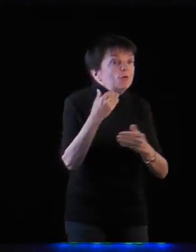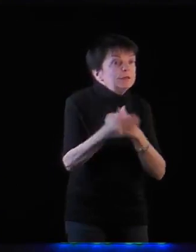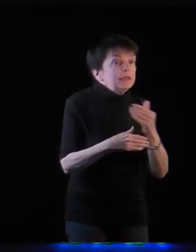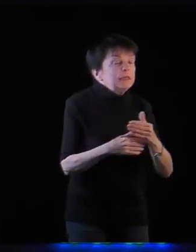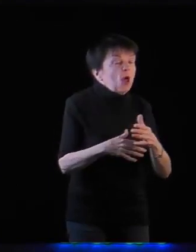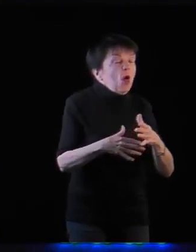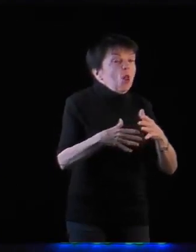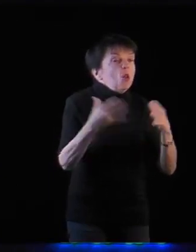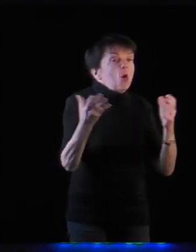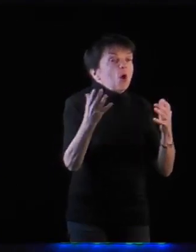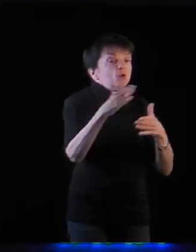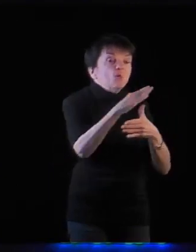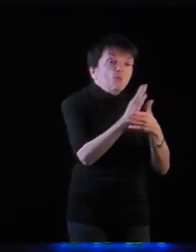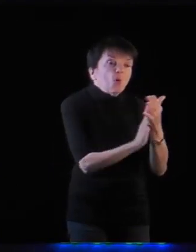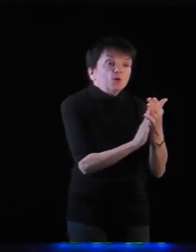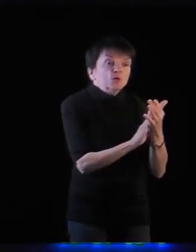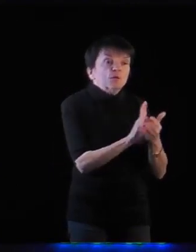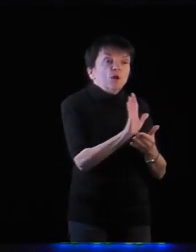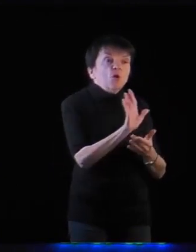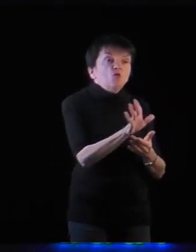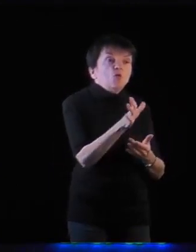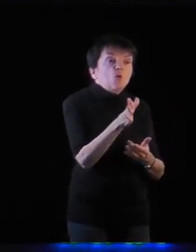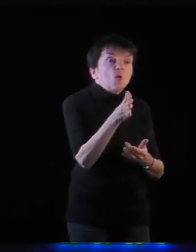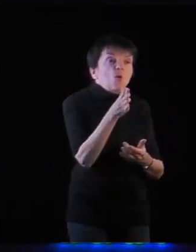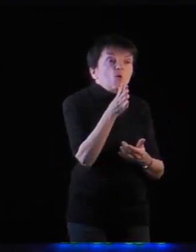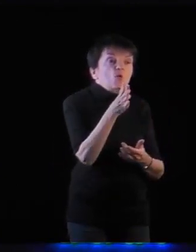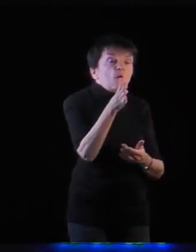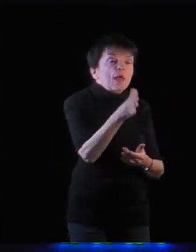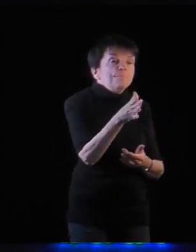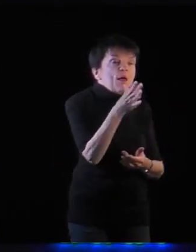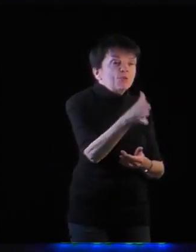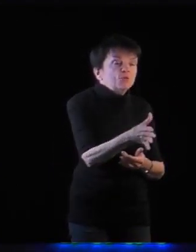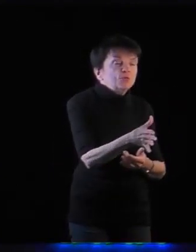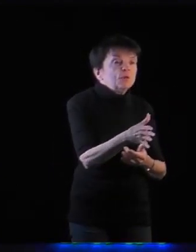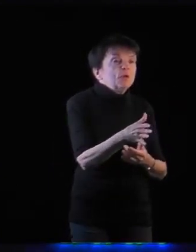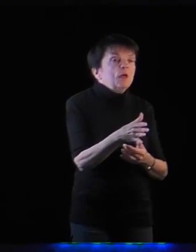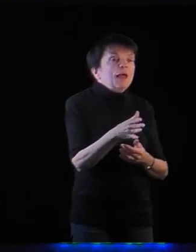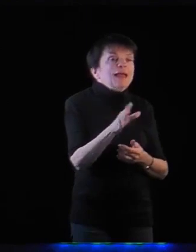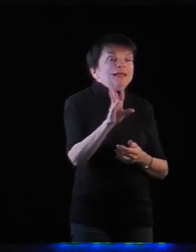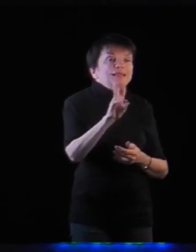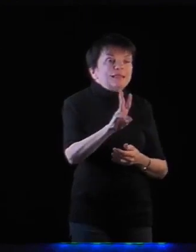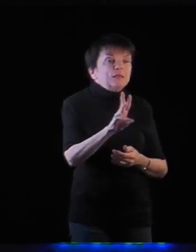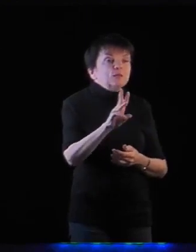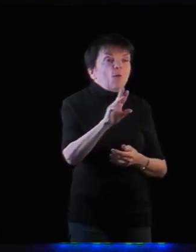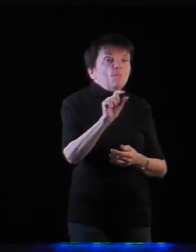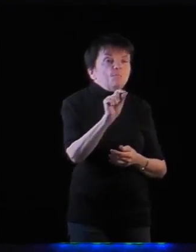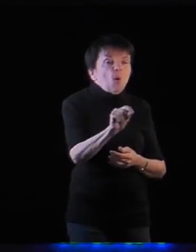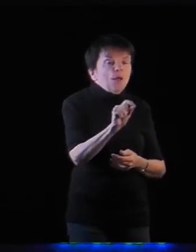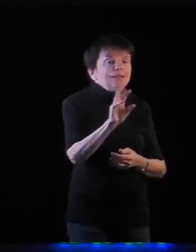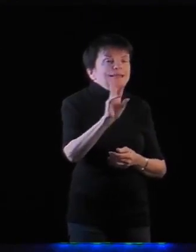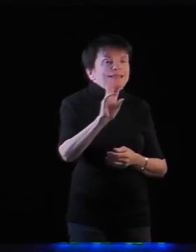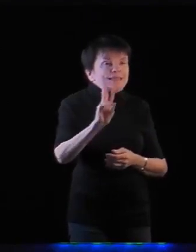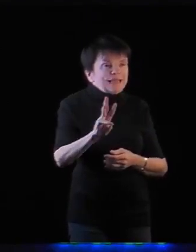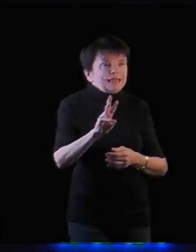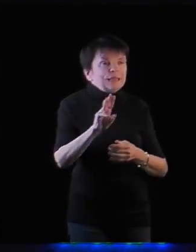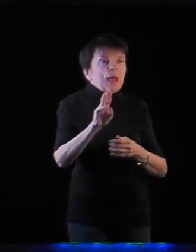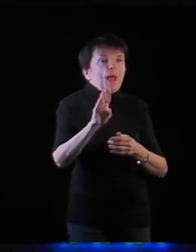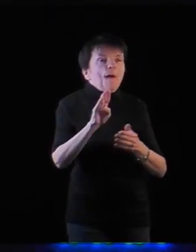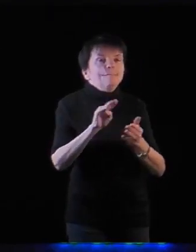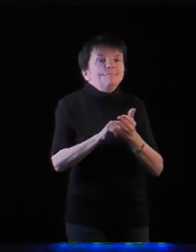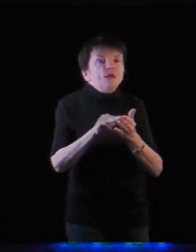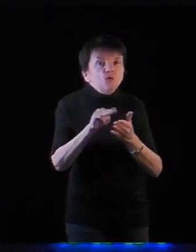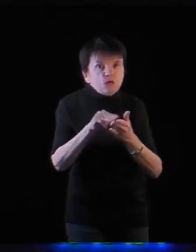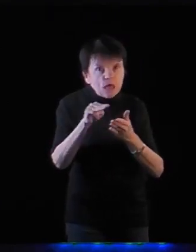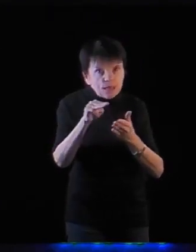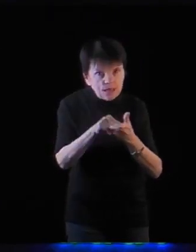late maternal grandmother's, get this, $6.6 billion fortune. And just